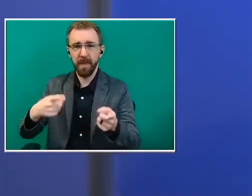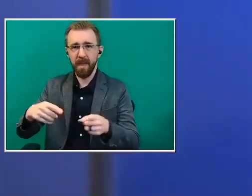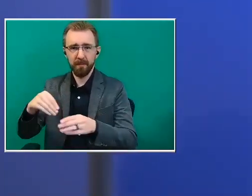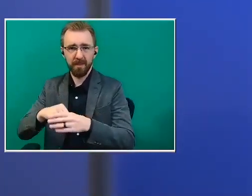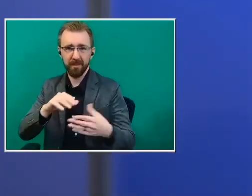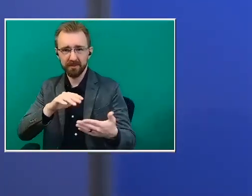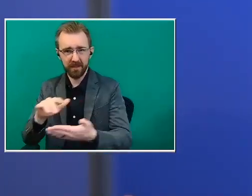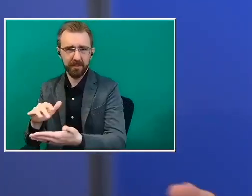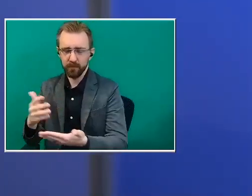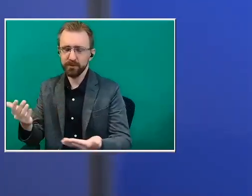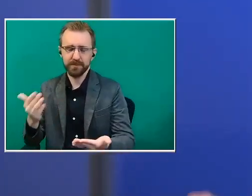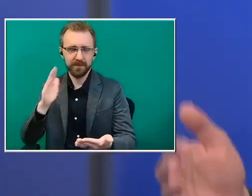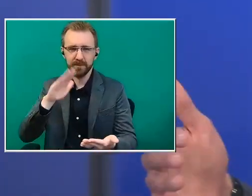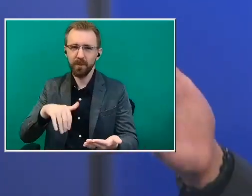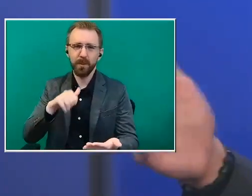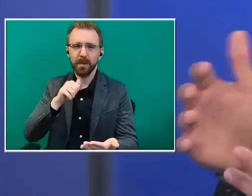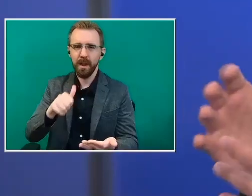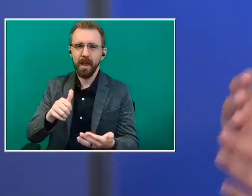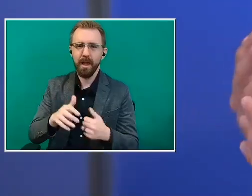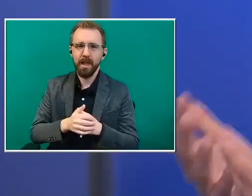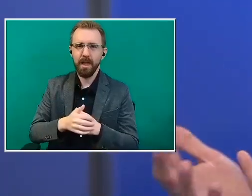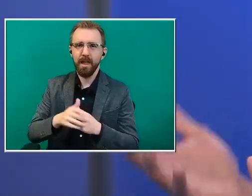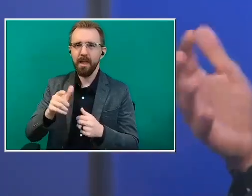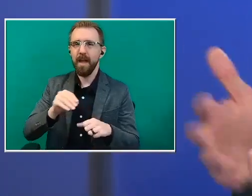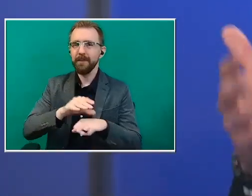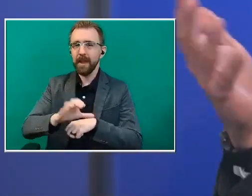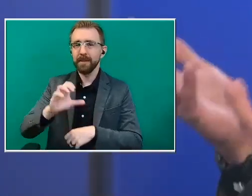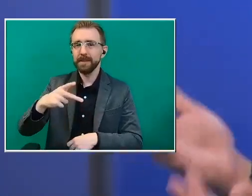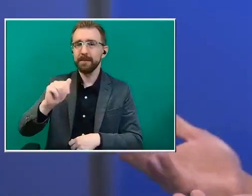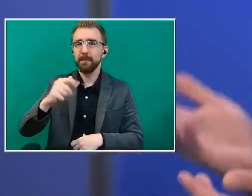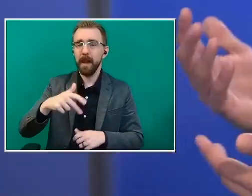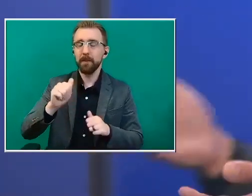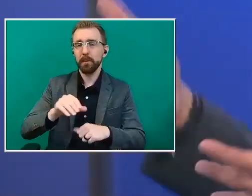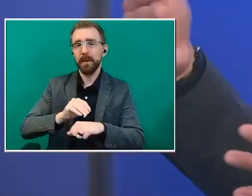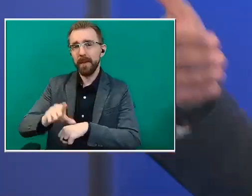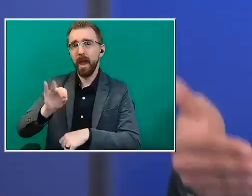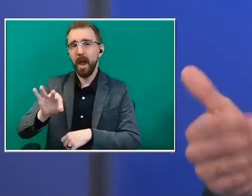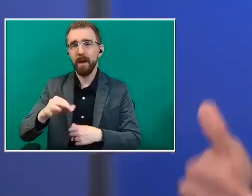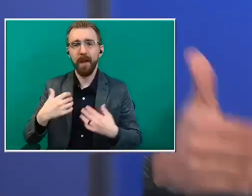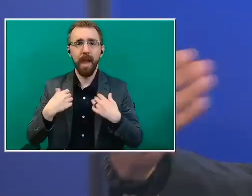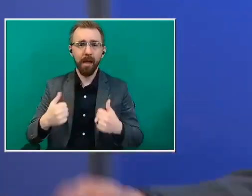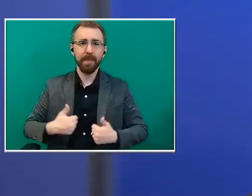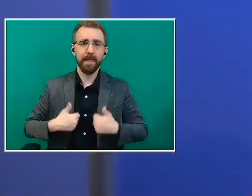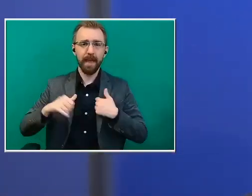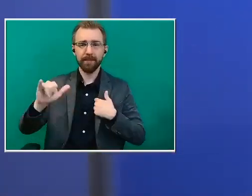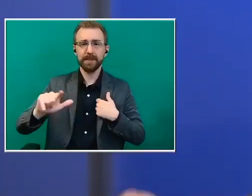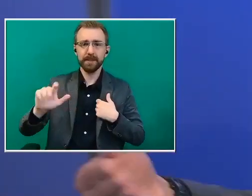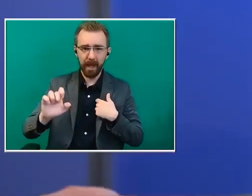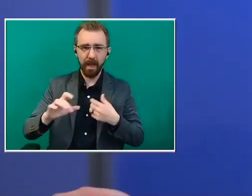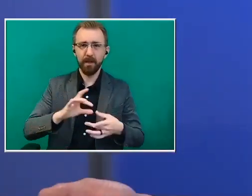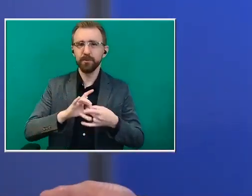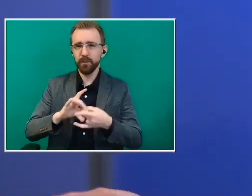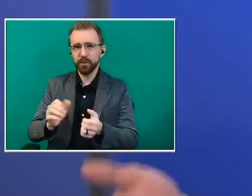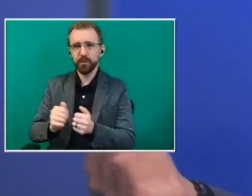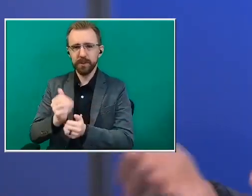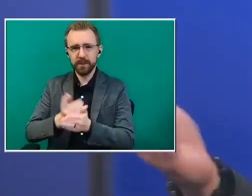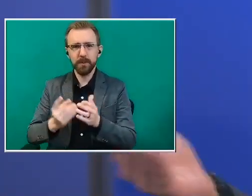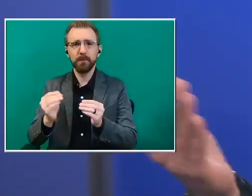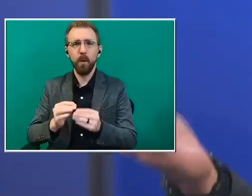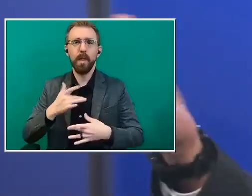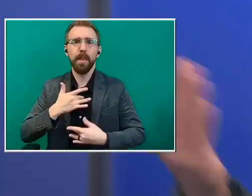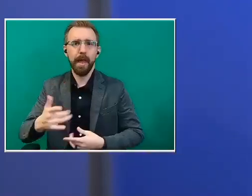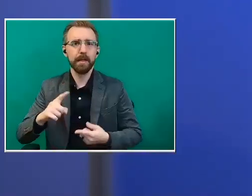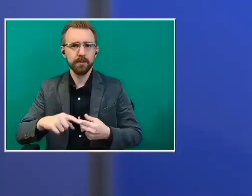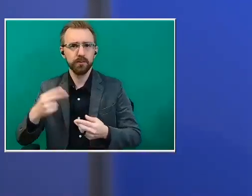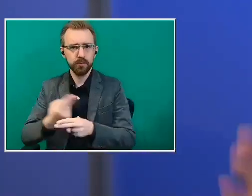not might necessarily be the effect of CPAP. It could just be the effect of the healthy lifestyle that is associated with someone that's more likely to wear their CPAP. So that's